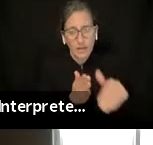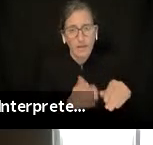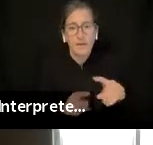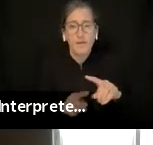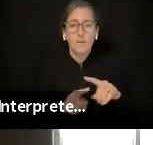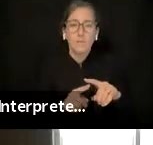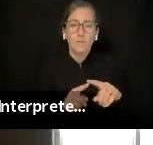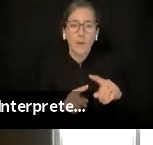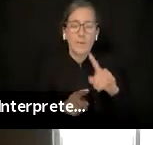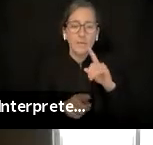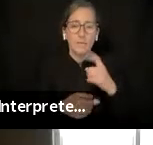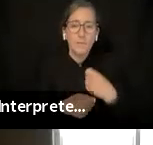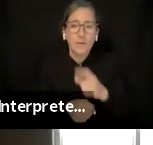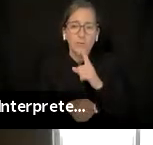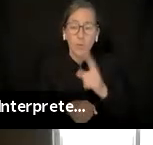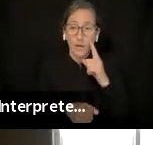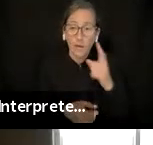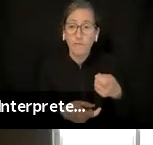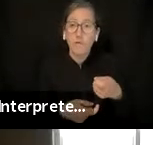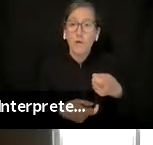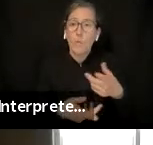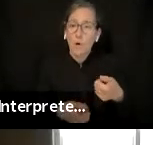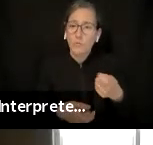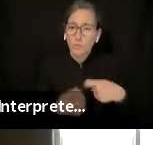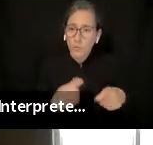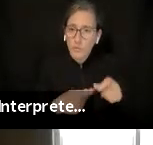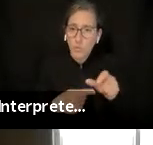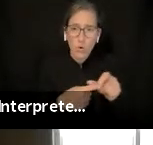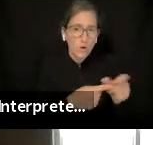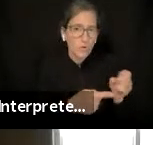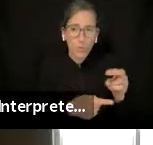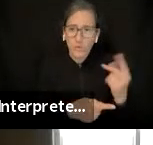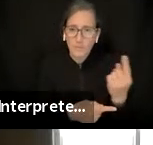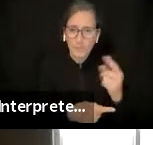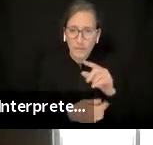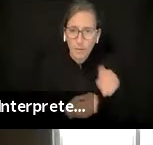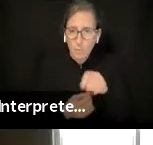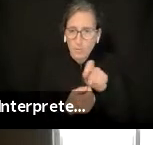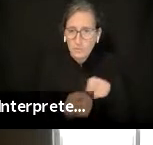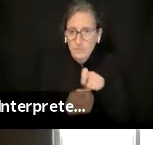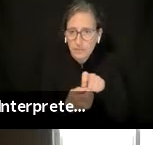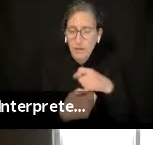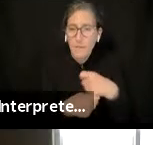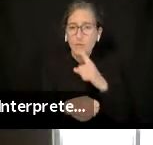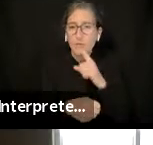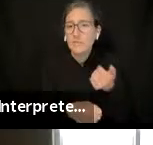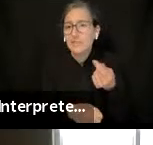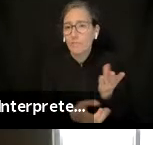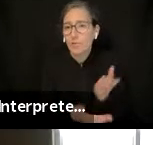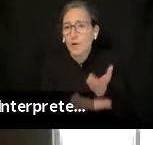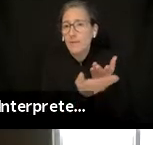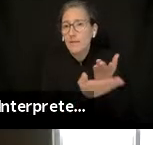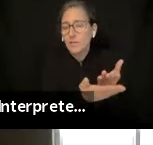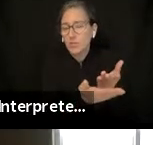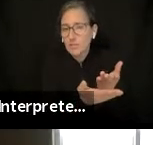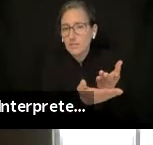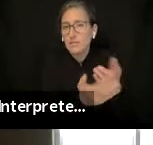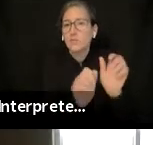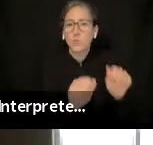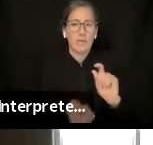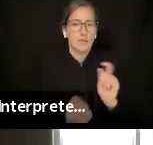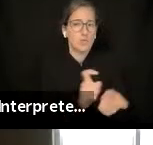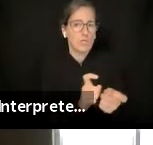a more comprehensive way. But it's certainly, eventually that might be something on your agenda, that you'd like to